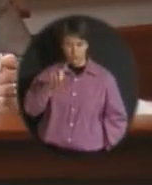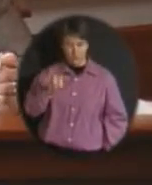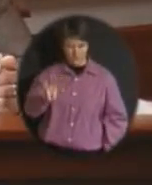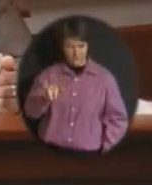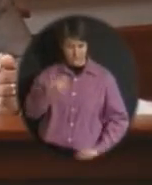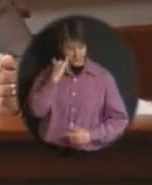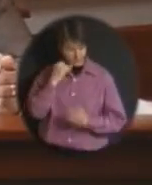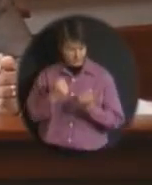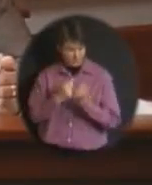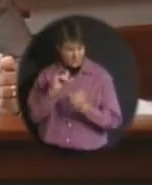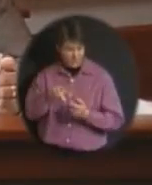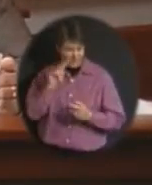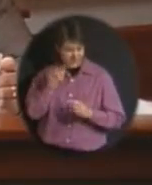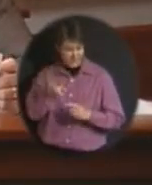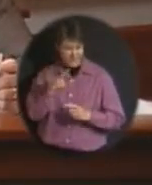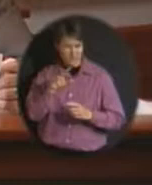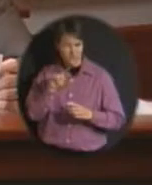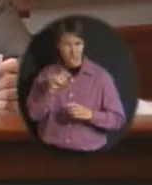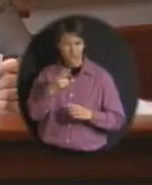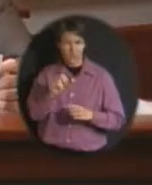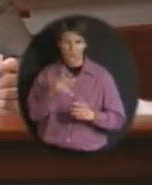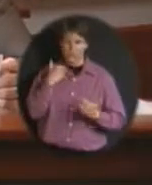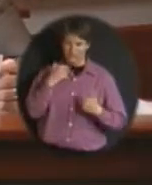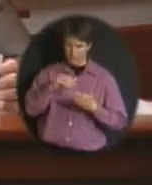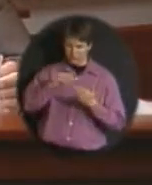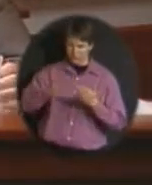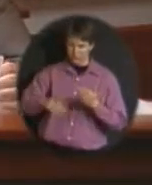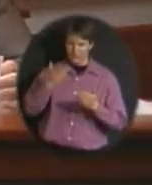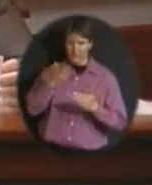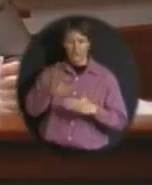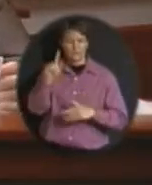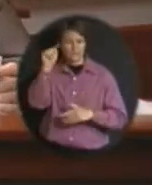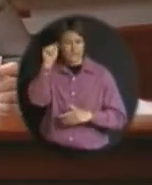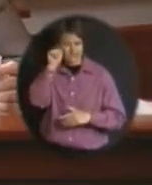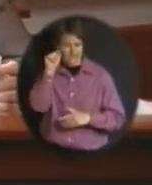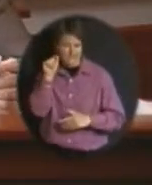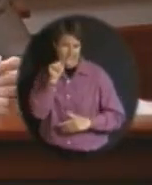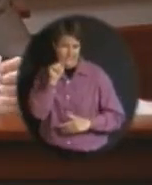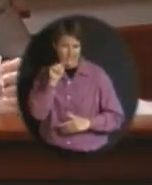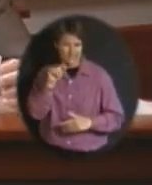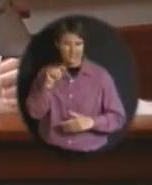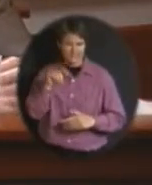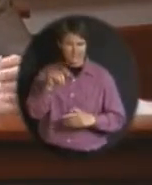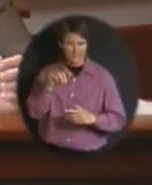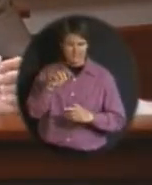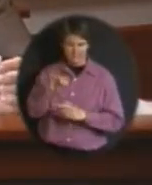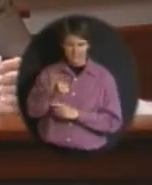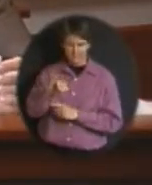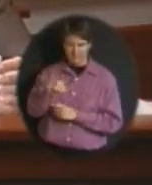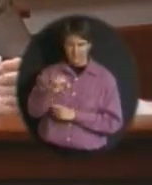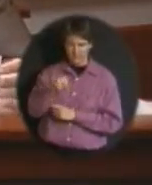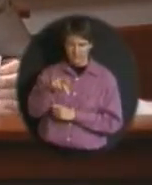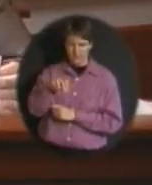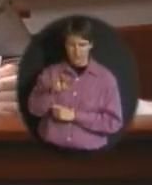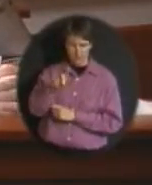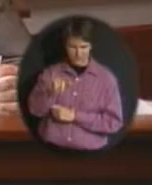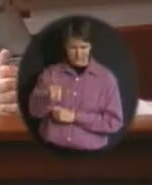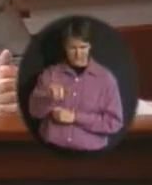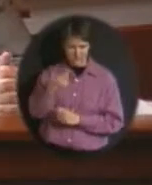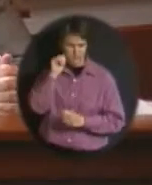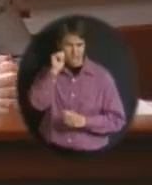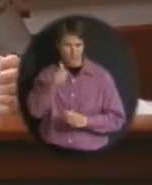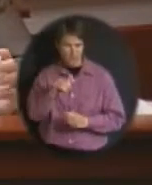Jeopardy tomorrow afternoon at 4 o'clock. It airs. It's in the teen edition of Jeopardy, but Evan